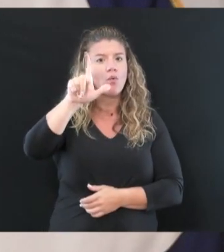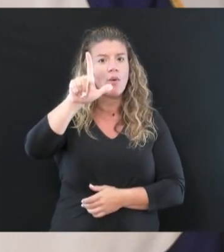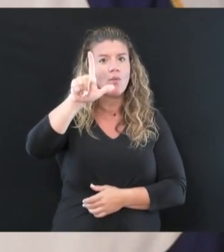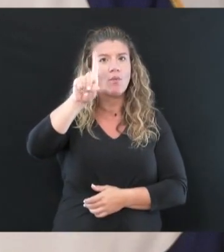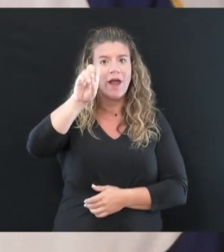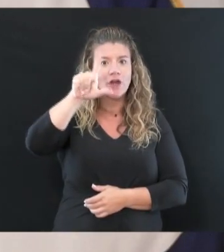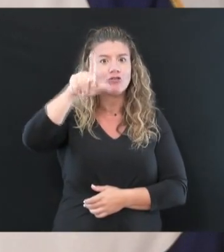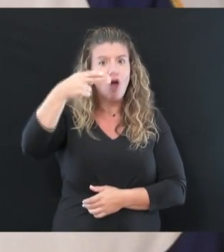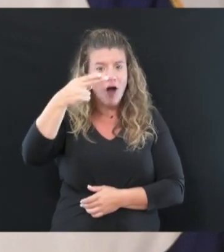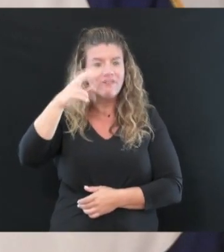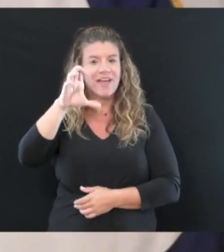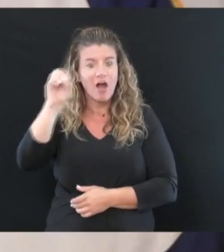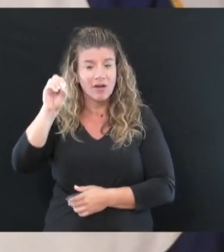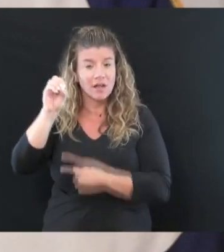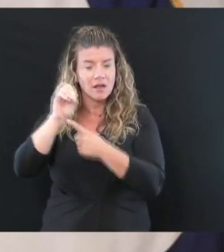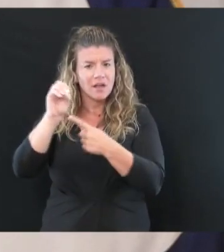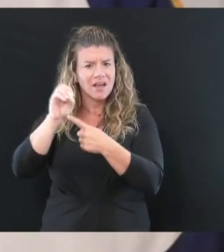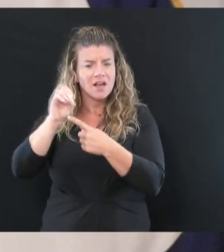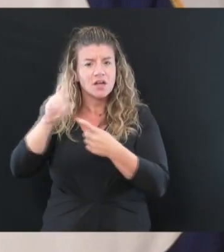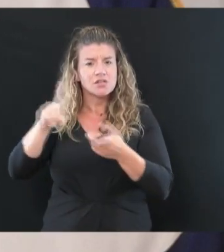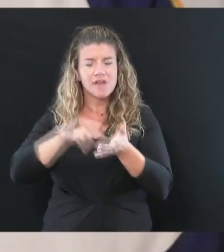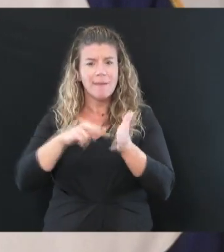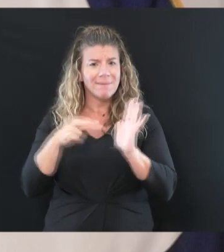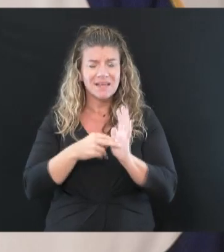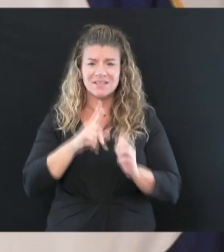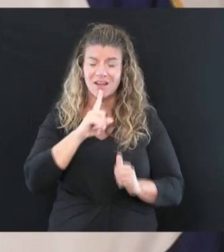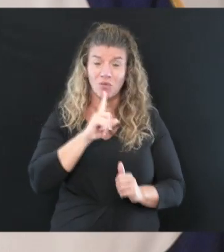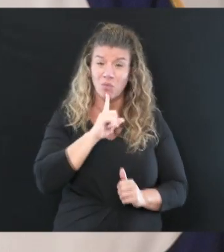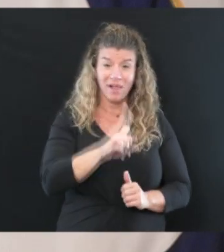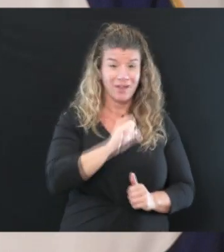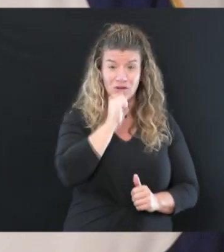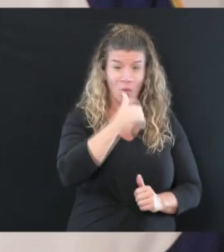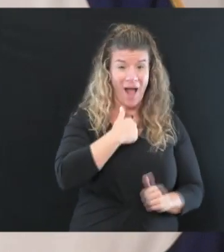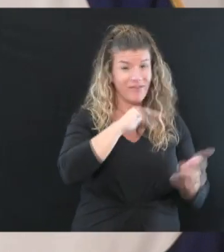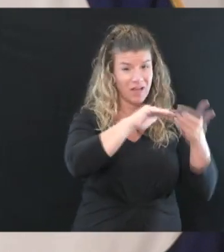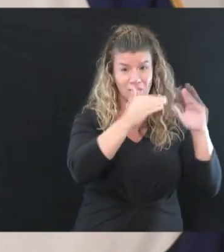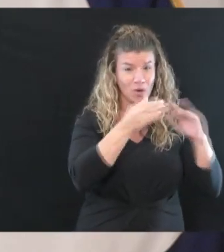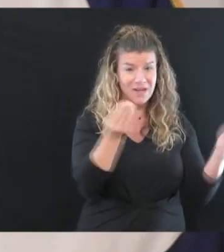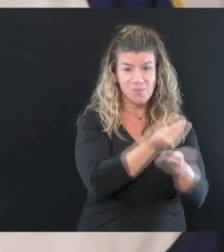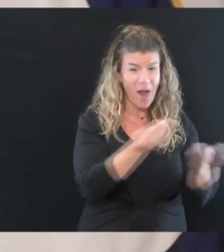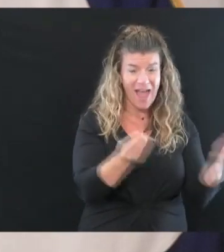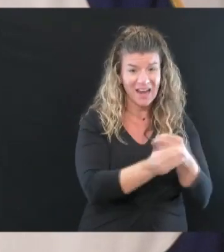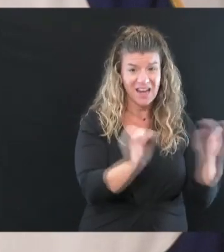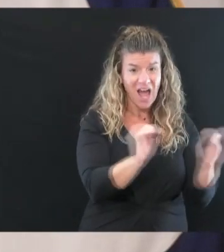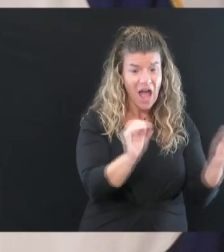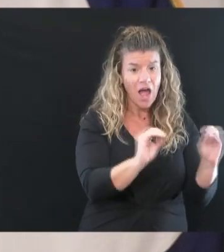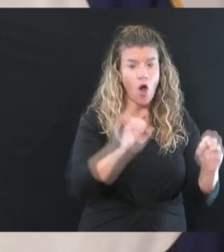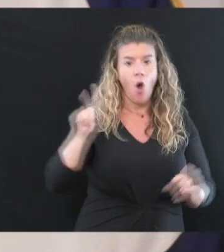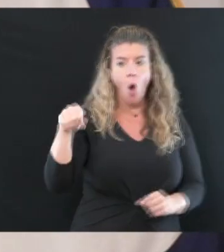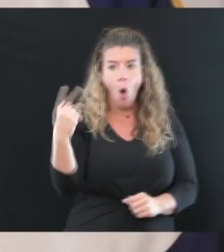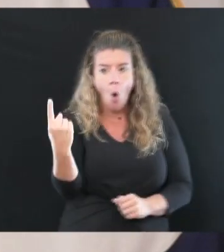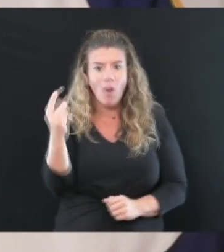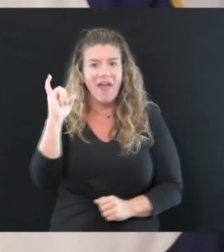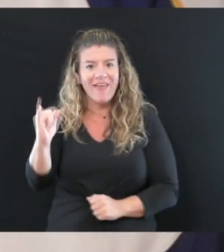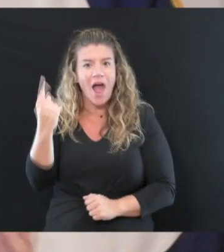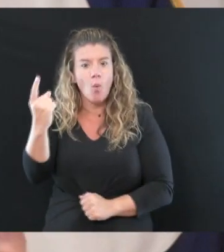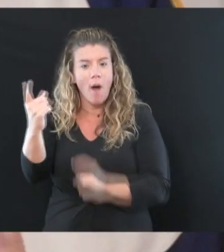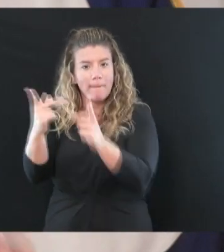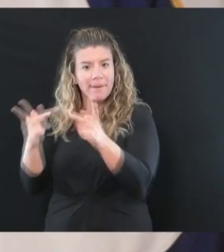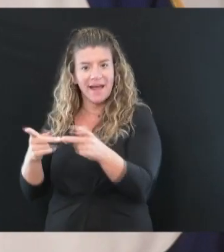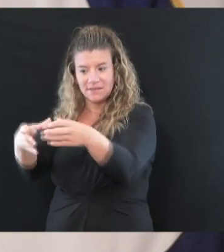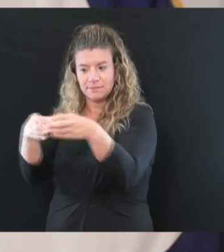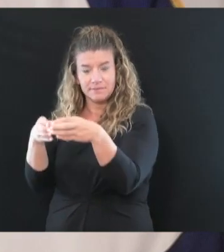and therefore you don't have a community spread at all. You have just a situation there. It's at